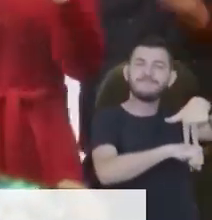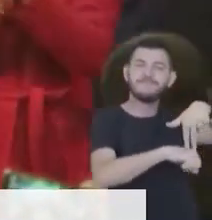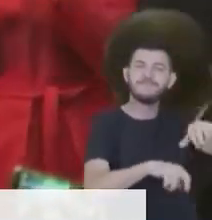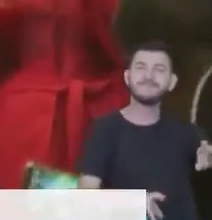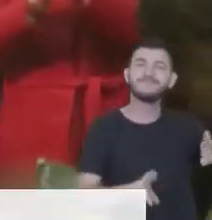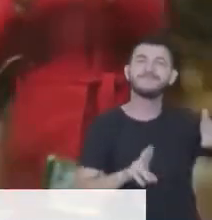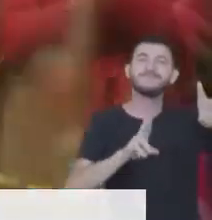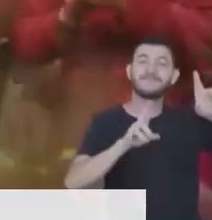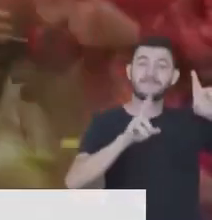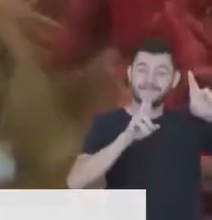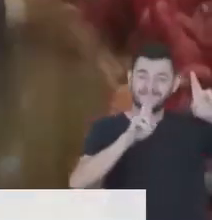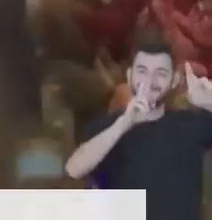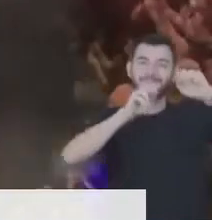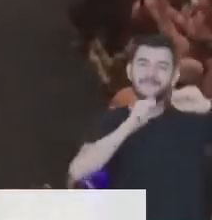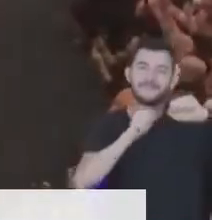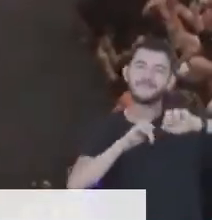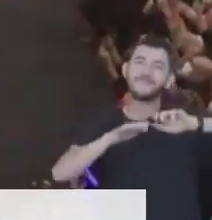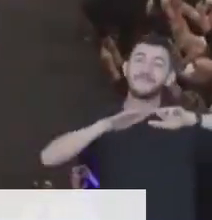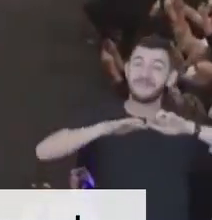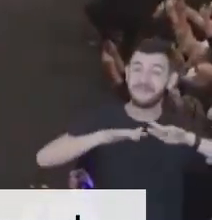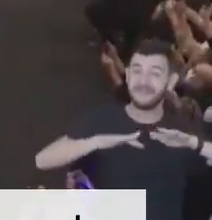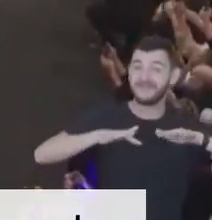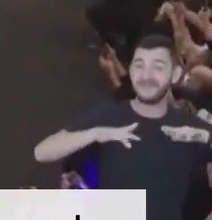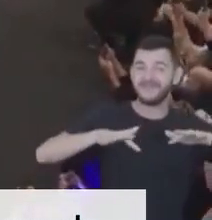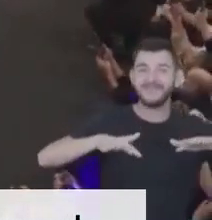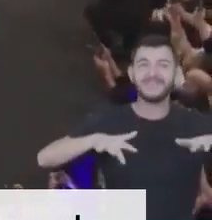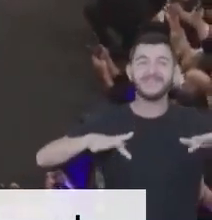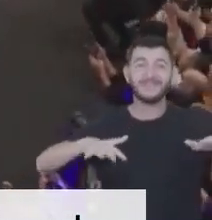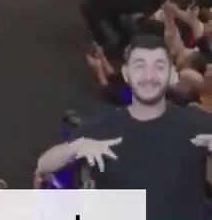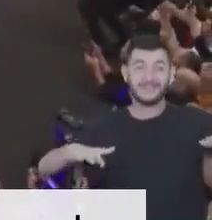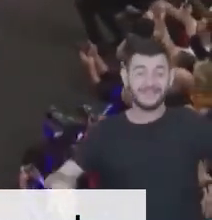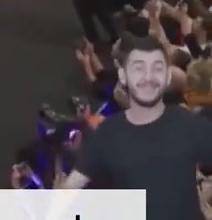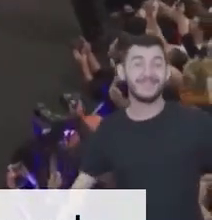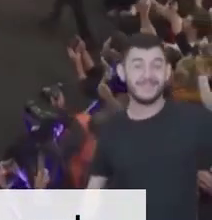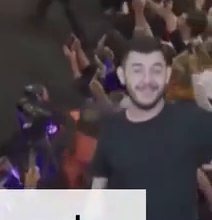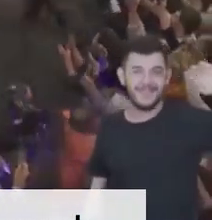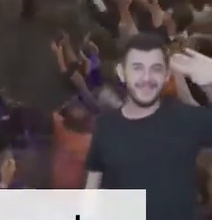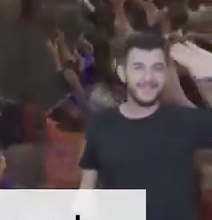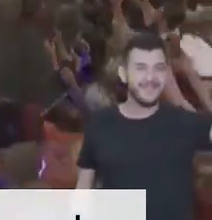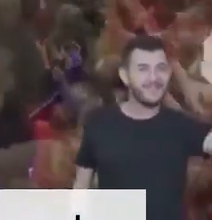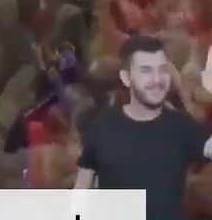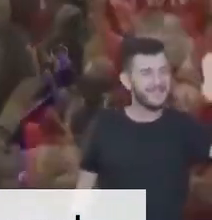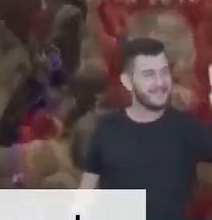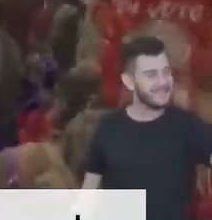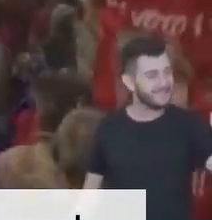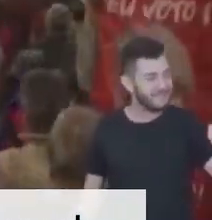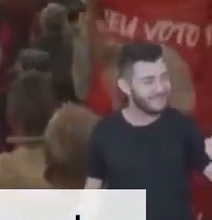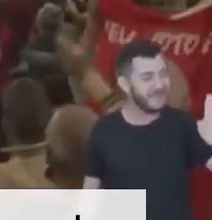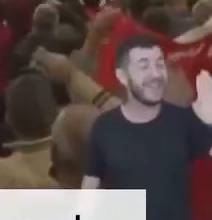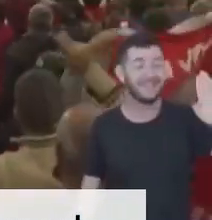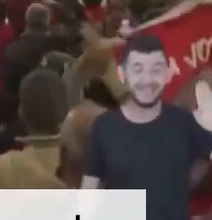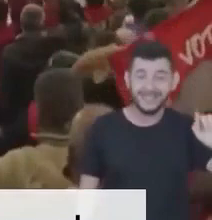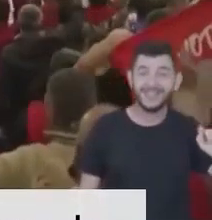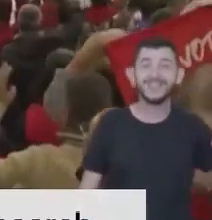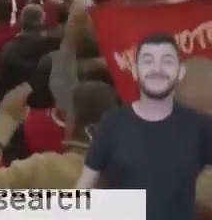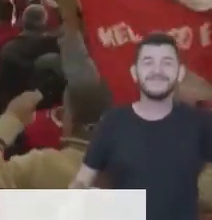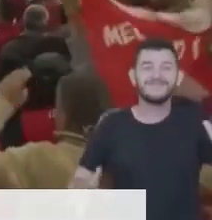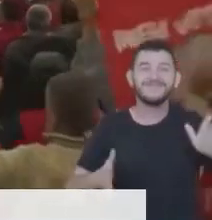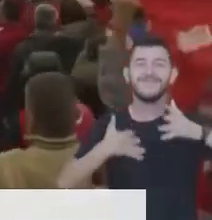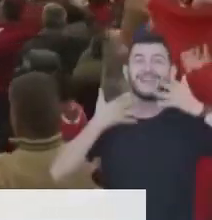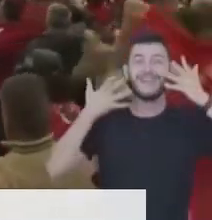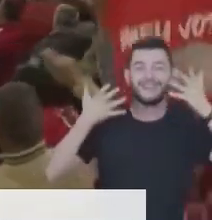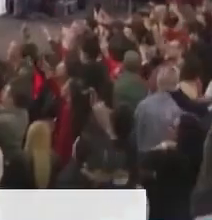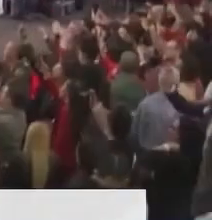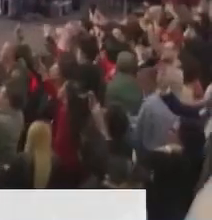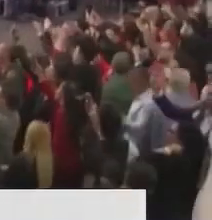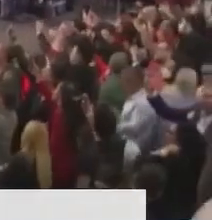a impeachment-proof legislature is important. And that's where the assessment about the Workers' Party comes